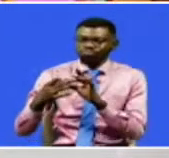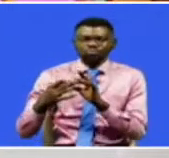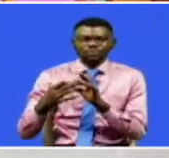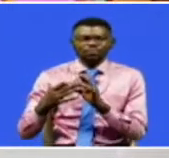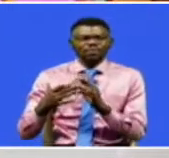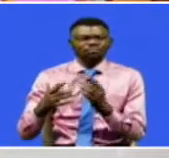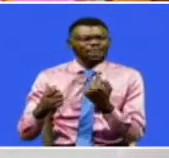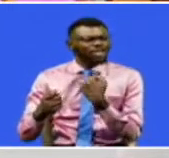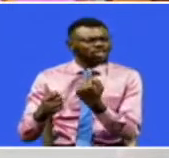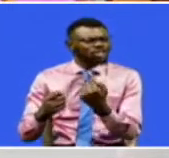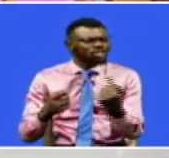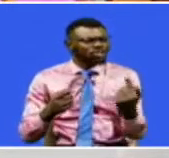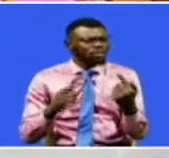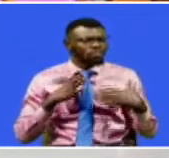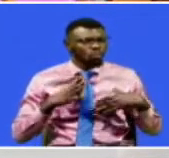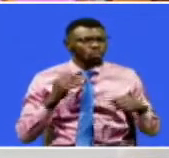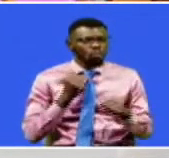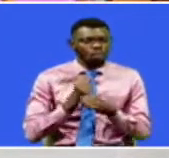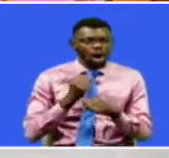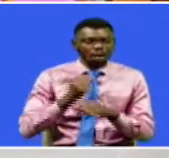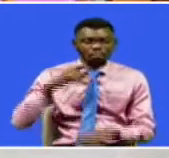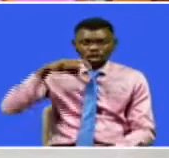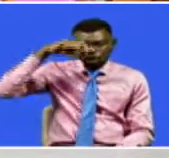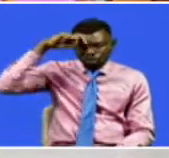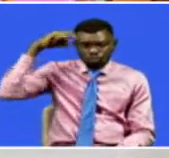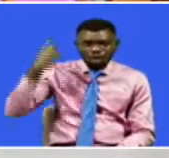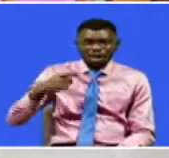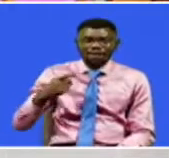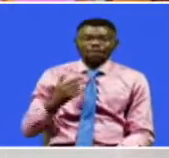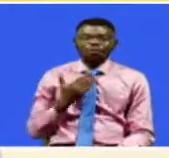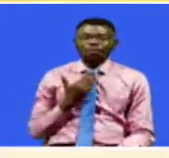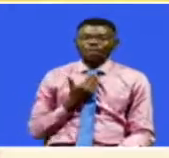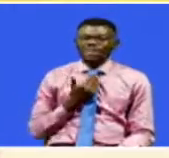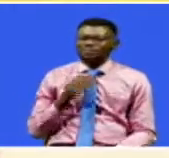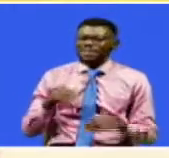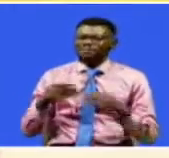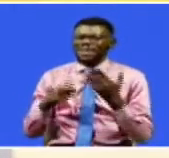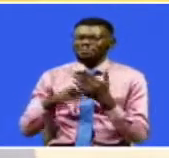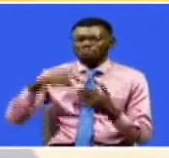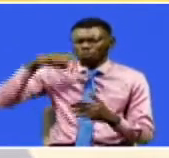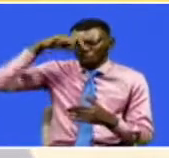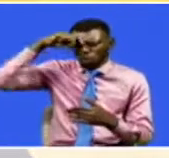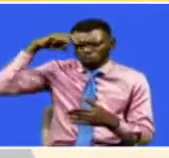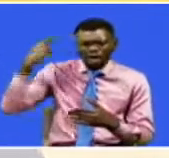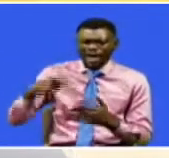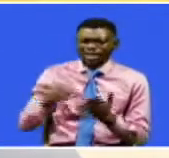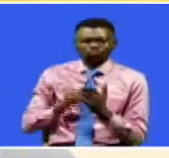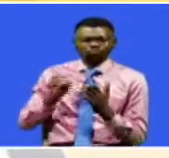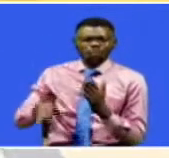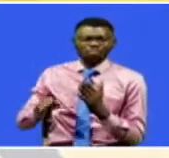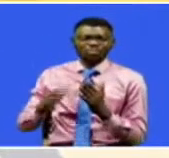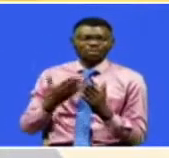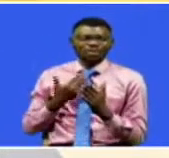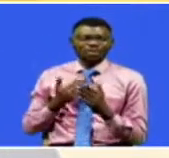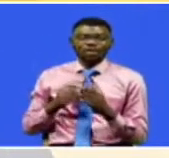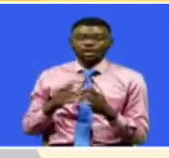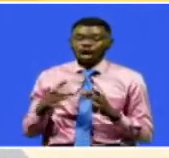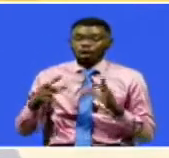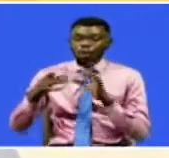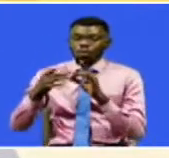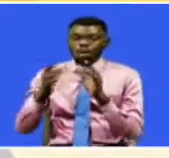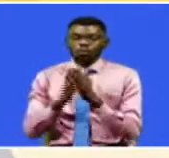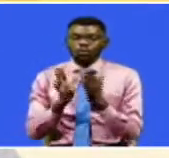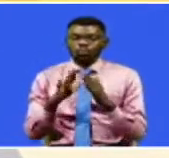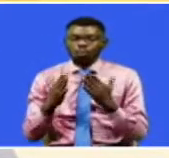jua kali, and we are now going to give it a different name, not just jua kali. We're going to connect them to our TVETs, so